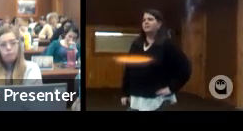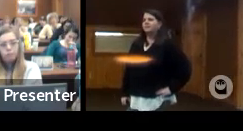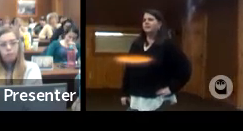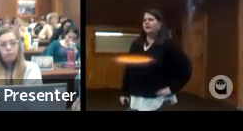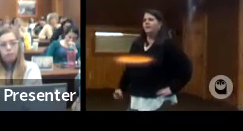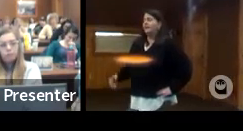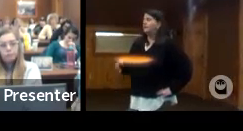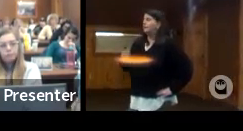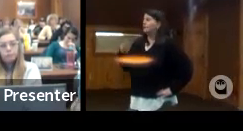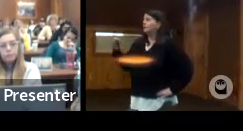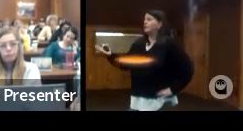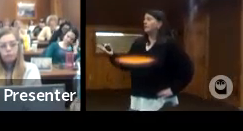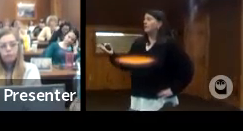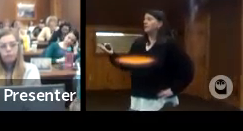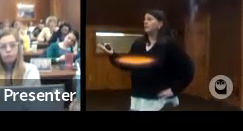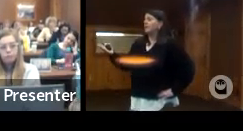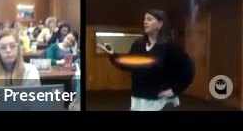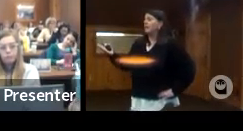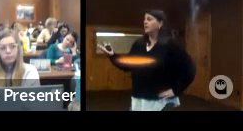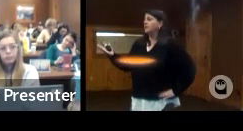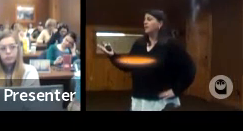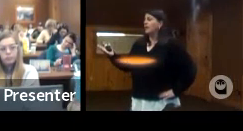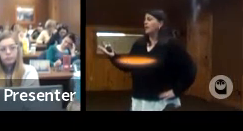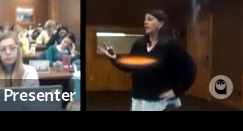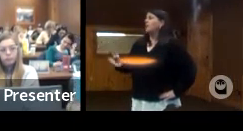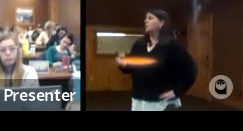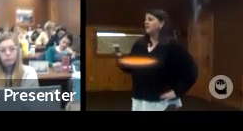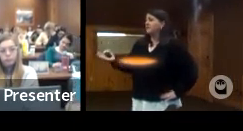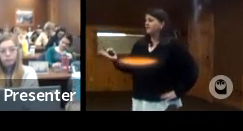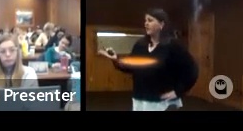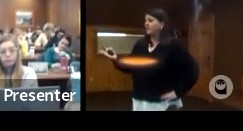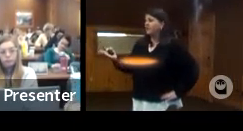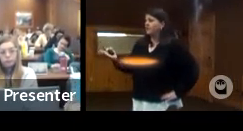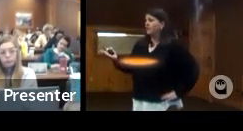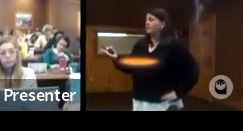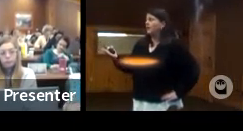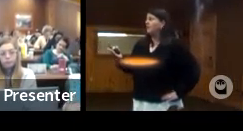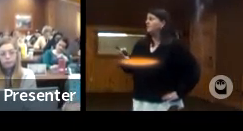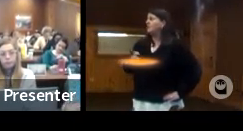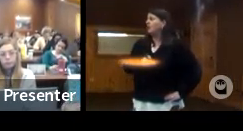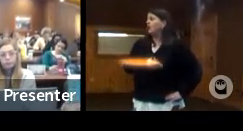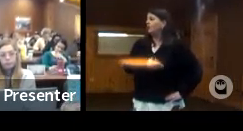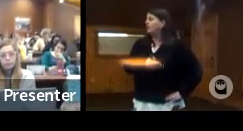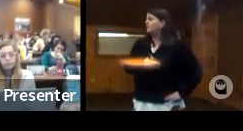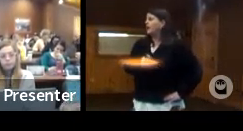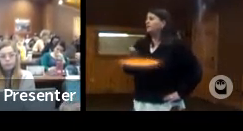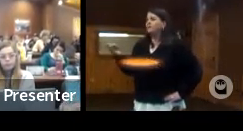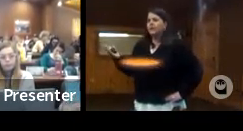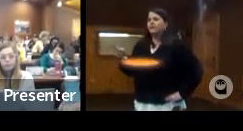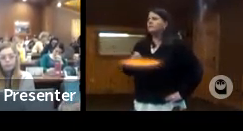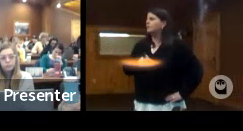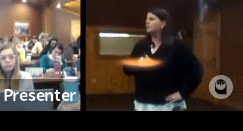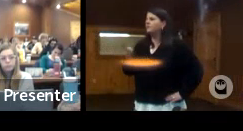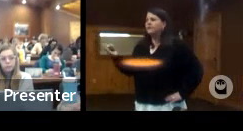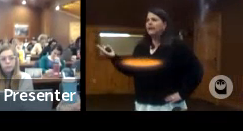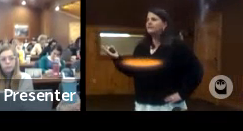biased? And then you can clearly explain and say, what I'm testifying to is what I have seen over hundreds